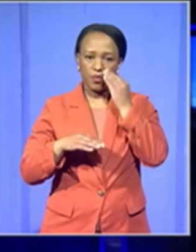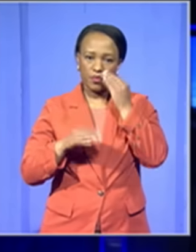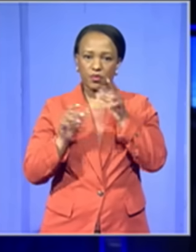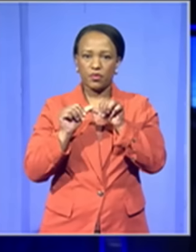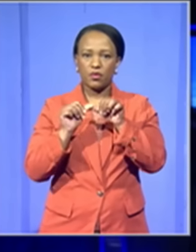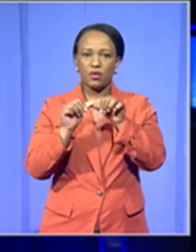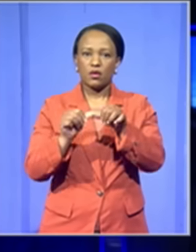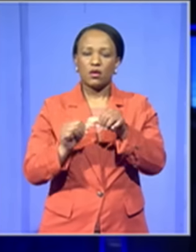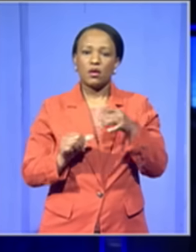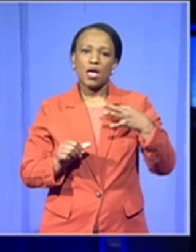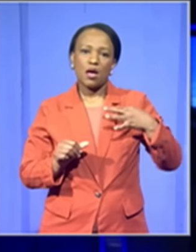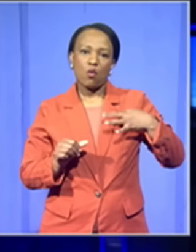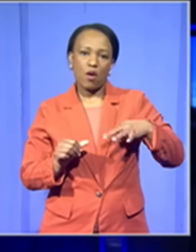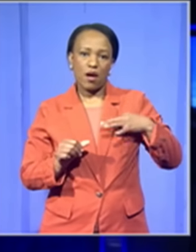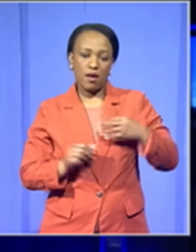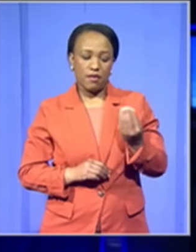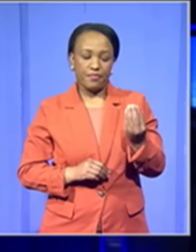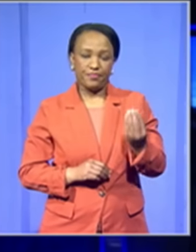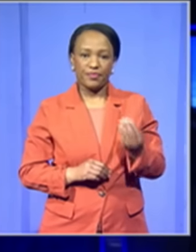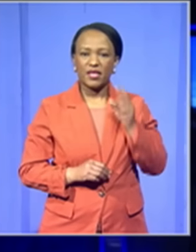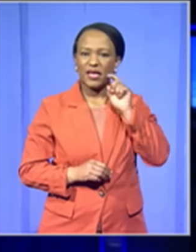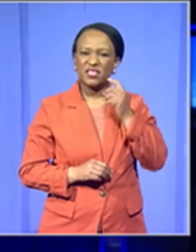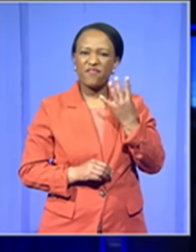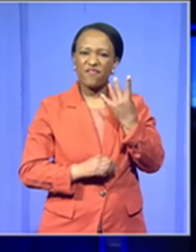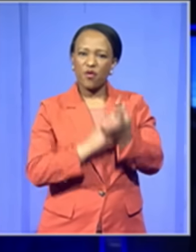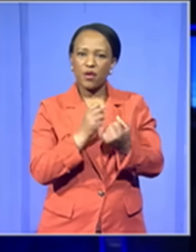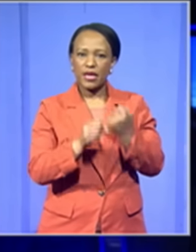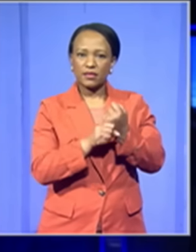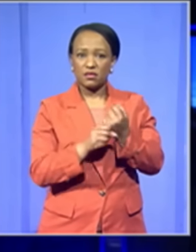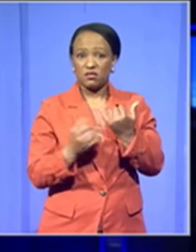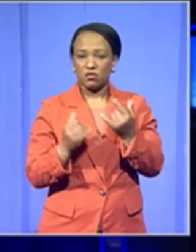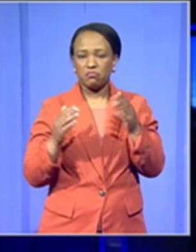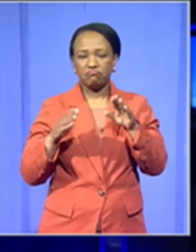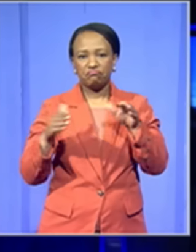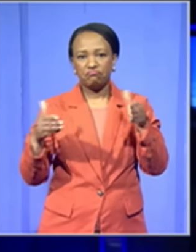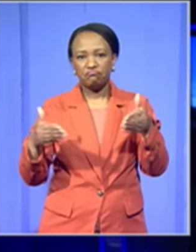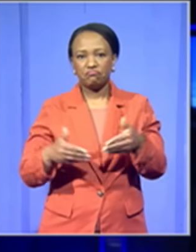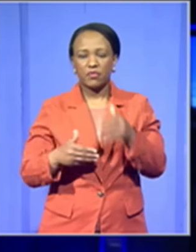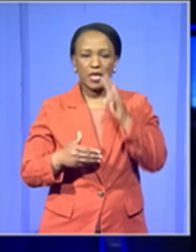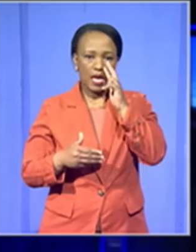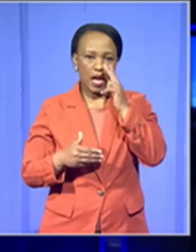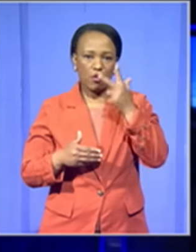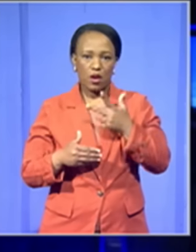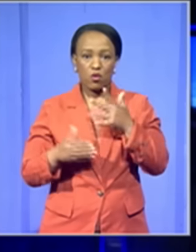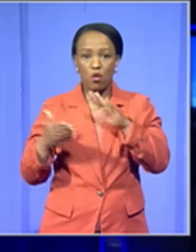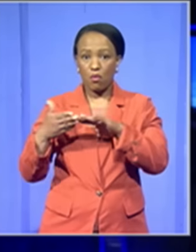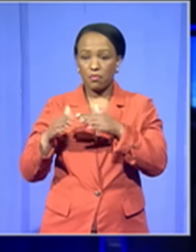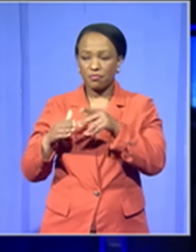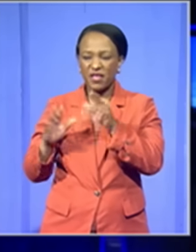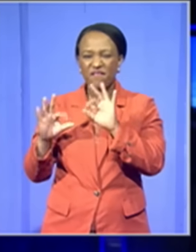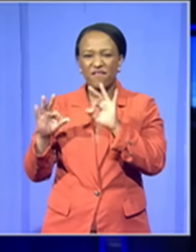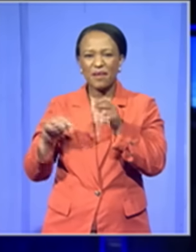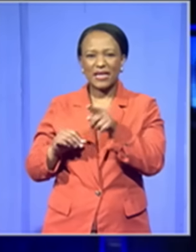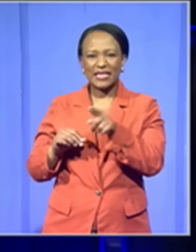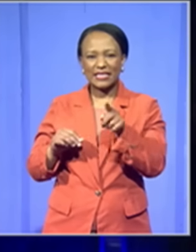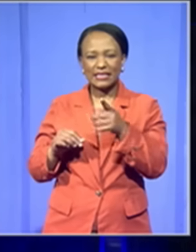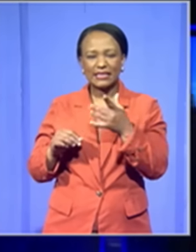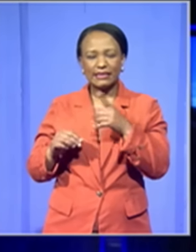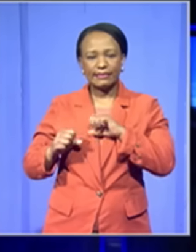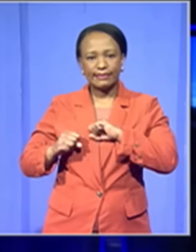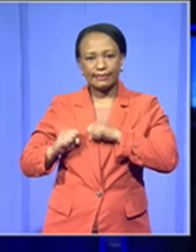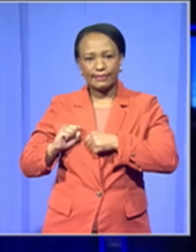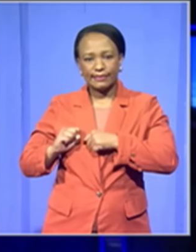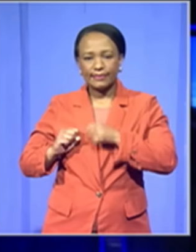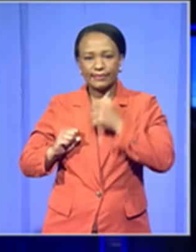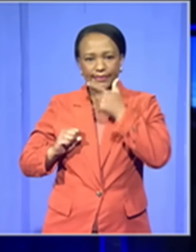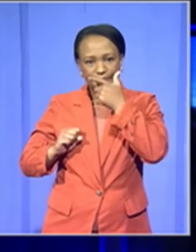ngwana wa ngwanana ya dilemo tse 4 ho tswa Eldorado Park a bolokilwe le hoja ba leloko le baahi ba santse ba le bofifing empa mahlo a tsepame